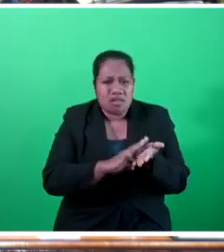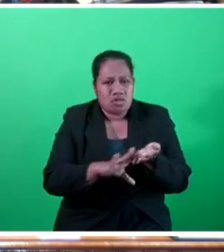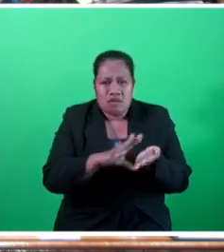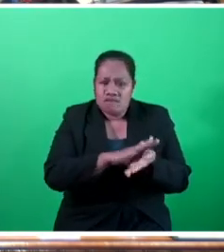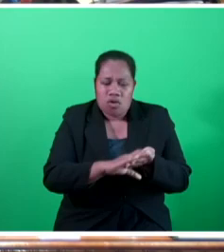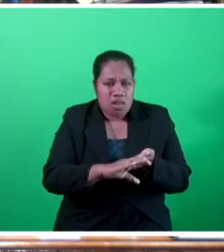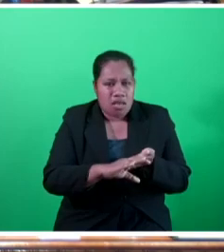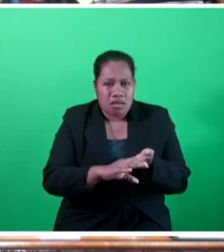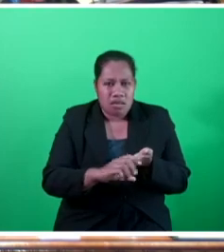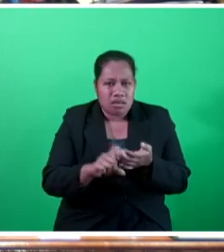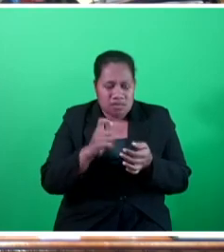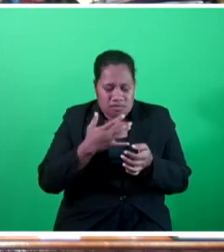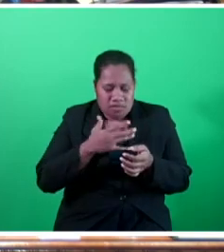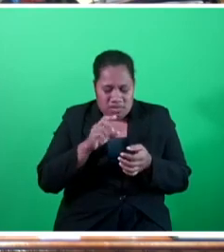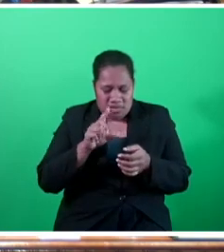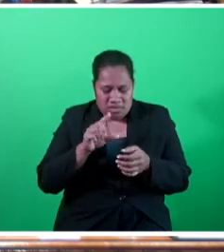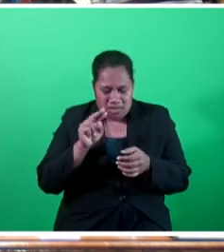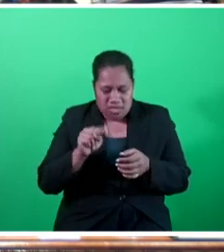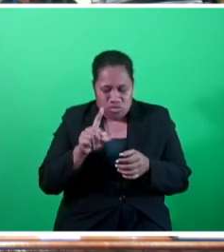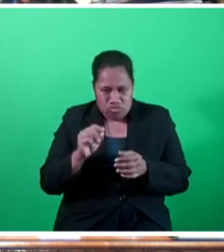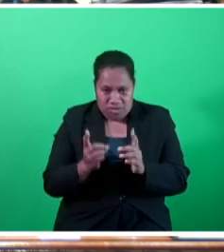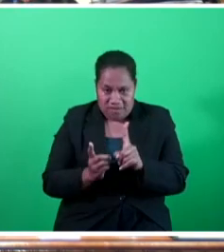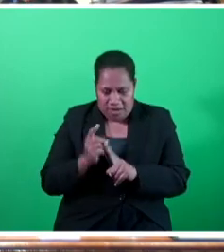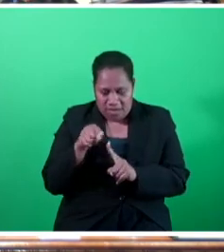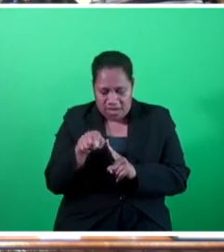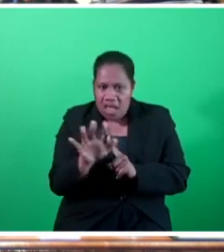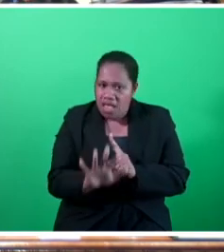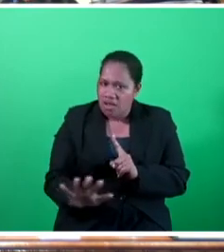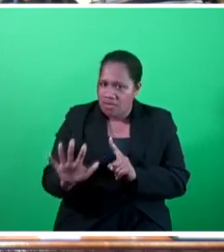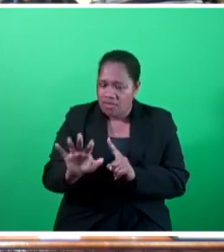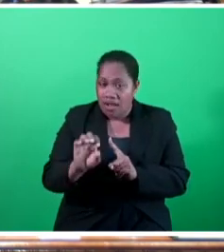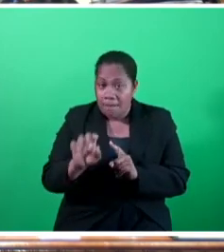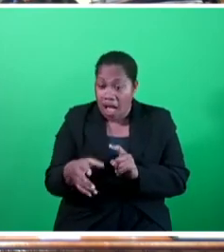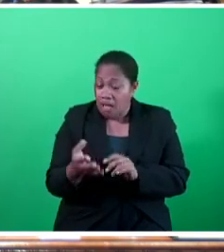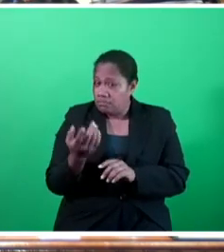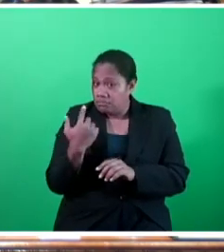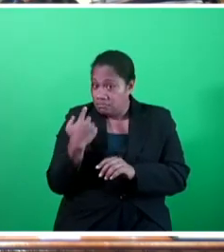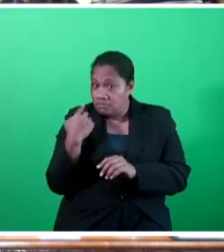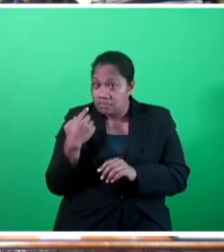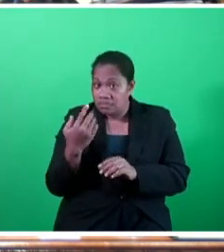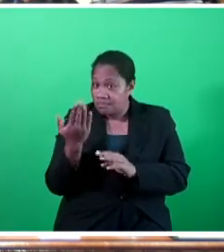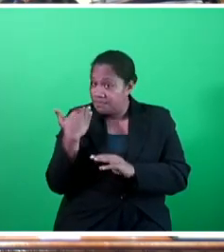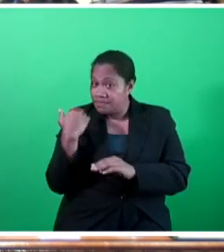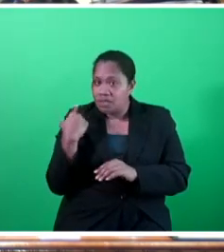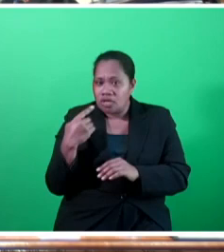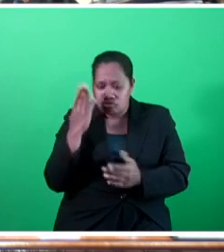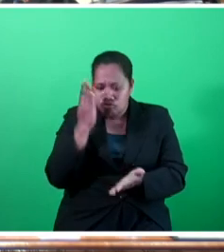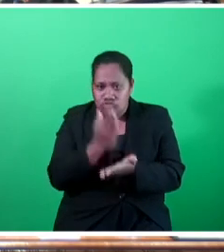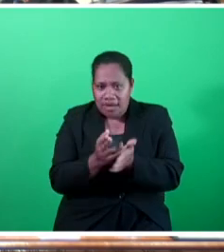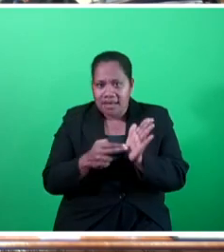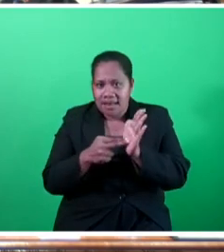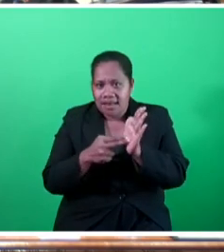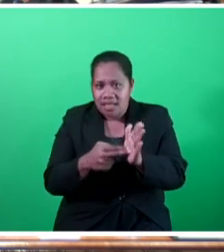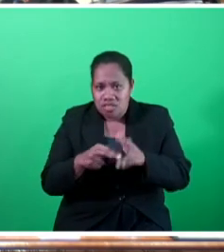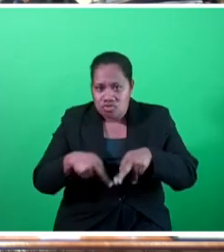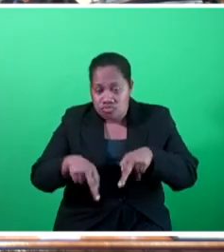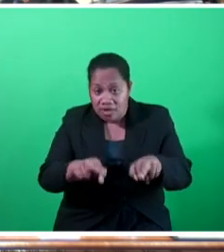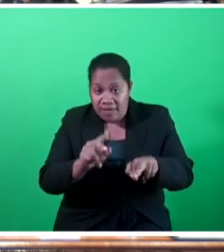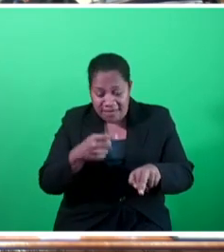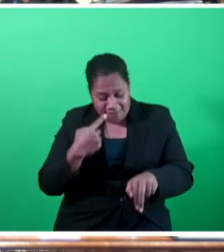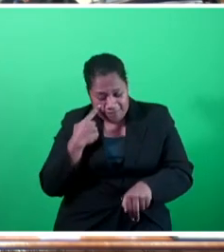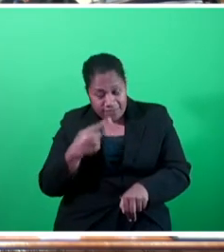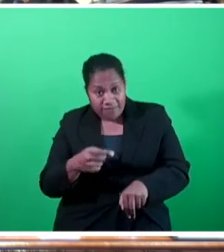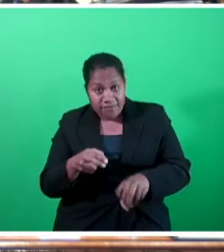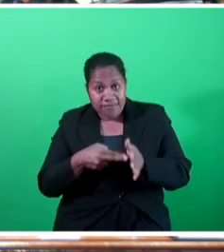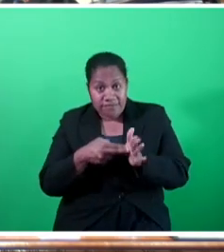their lands around that area. And that was the idea at that point in time, was to actually straighten Nadi River. If you look at Nadi River, those of you who